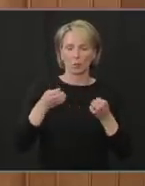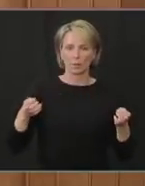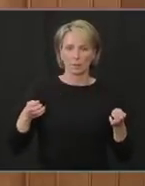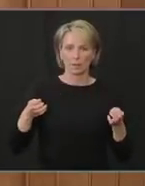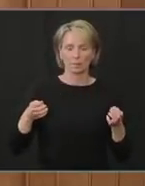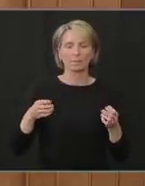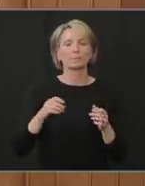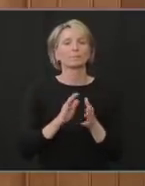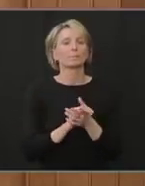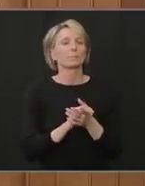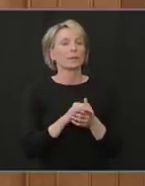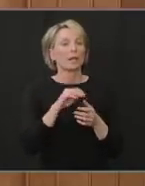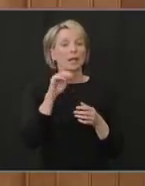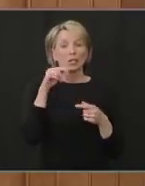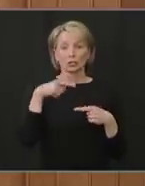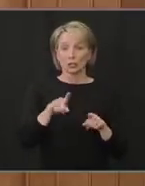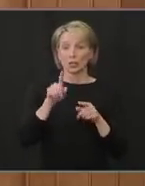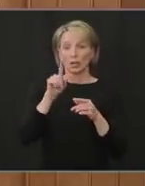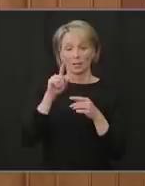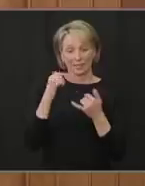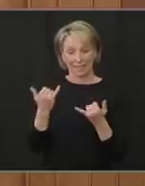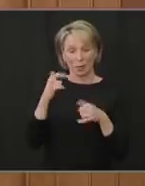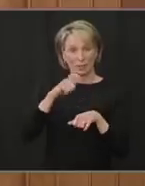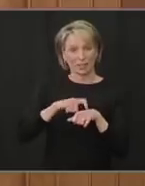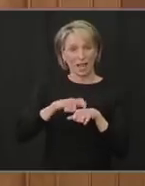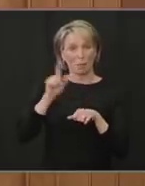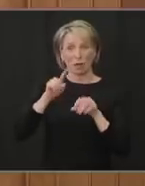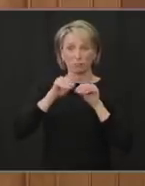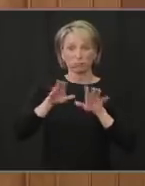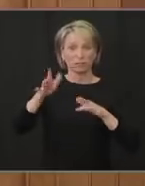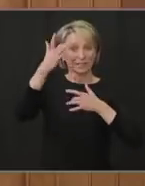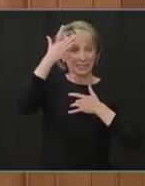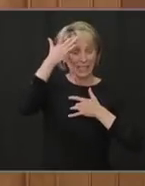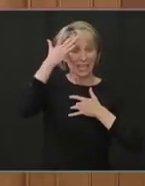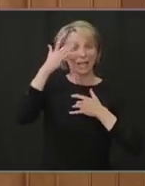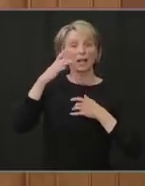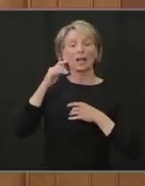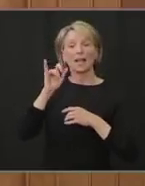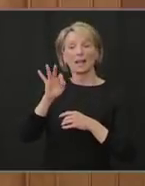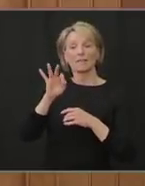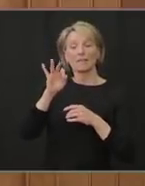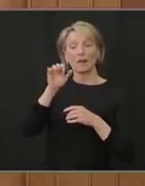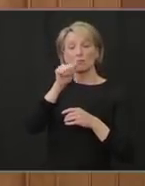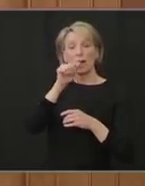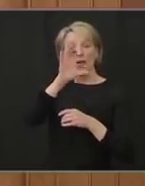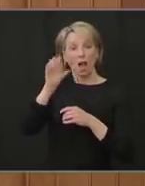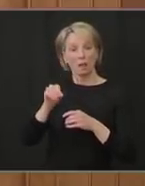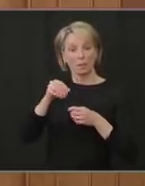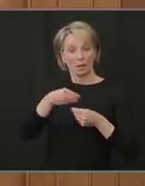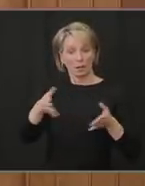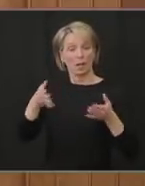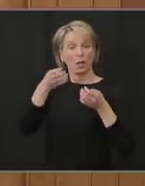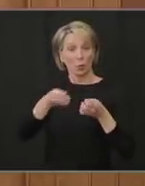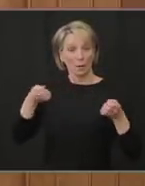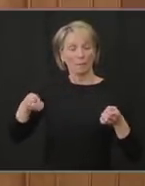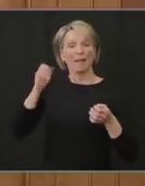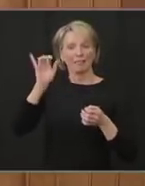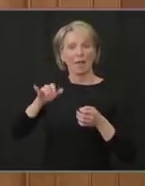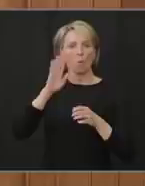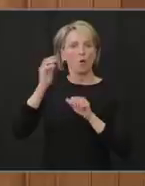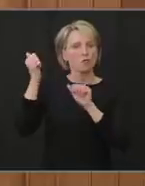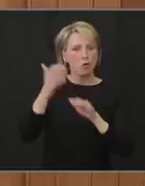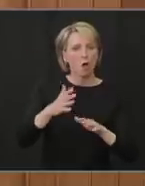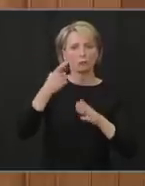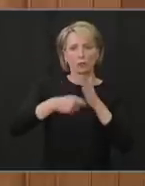run supply chain at a moment of critical need like this encourages both price gouging and hoarding. There are precedents for the